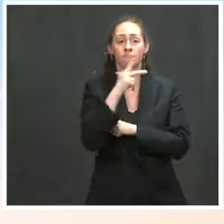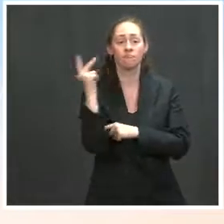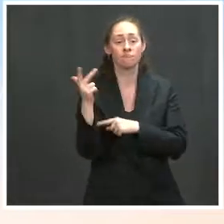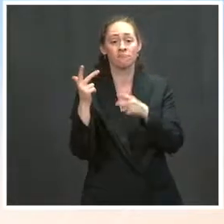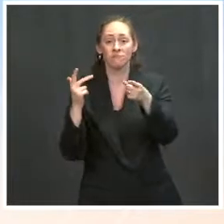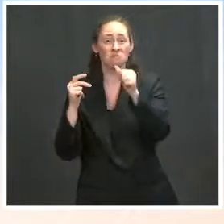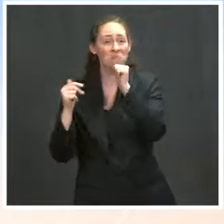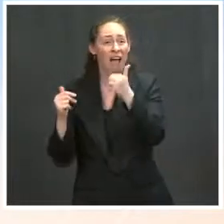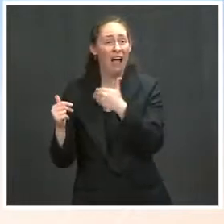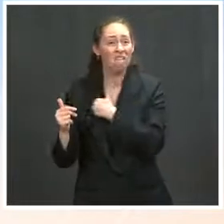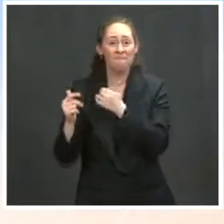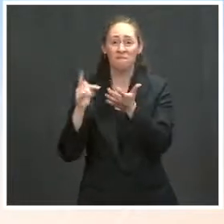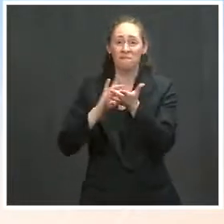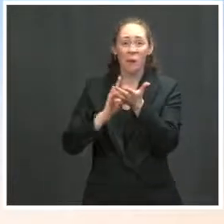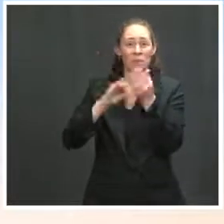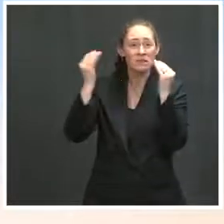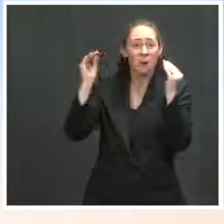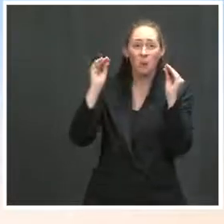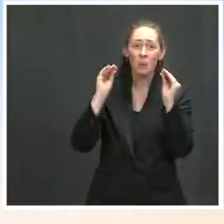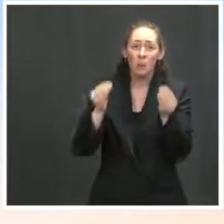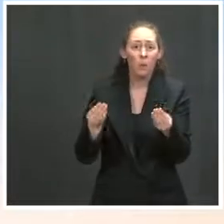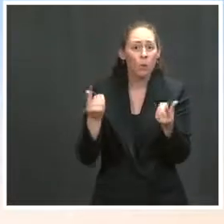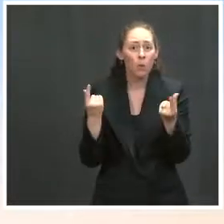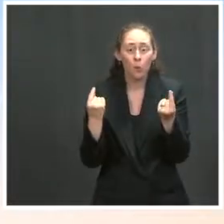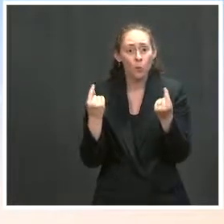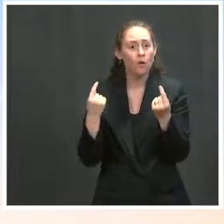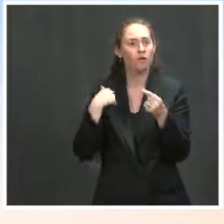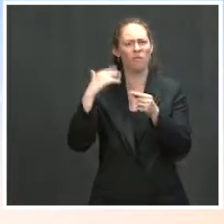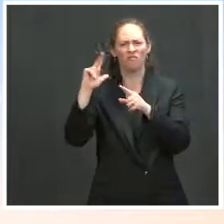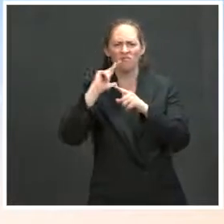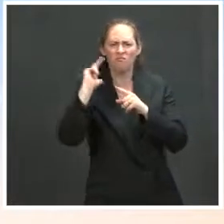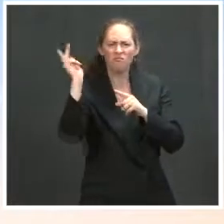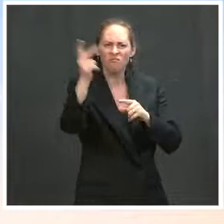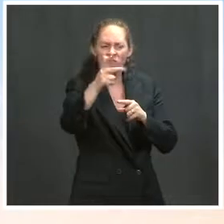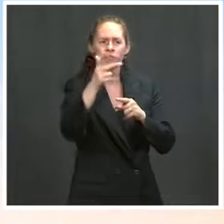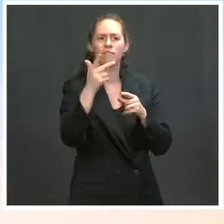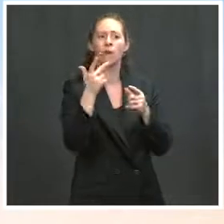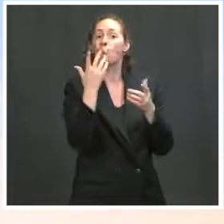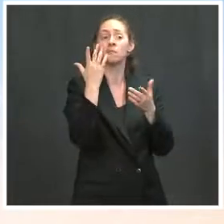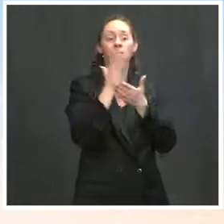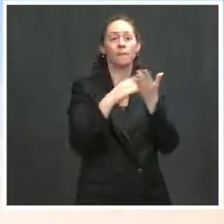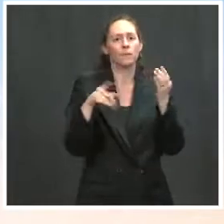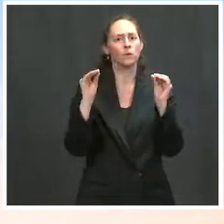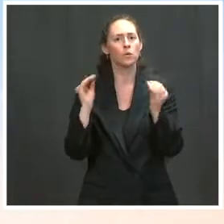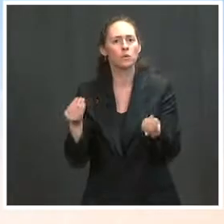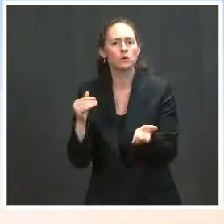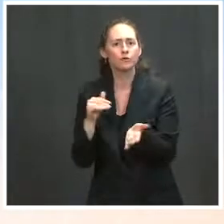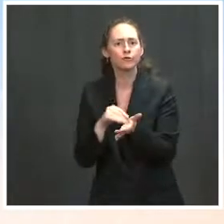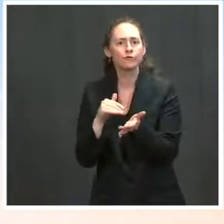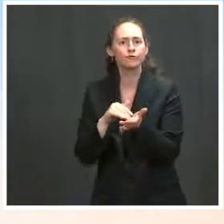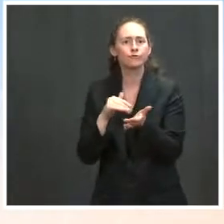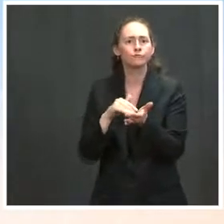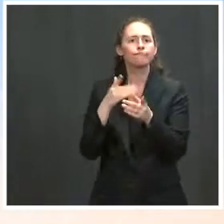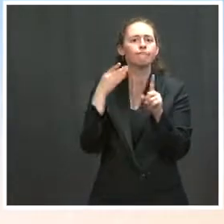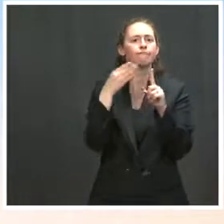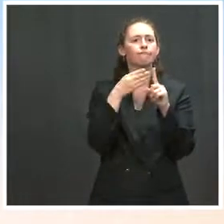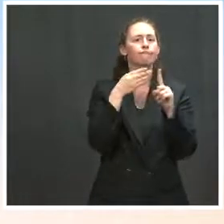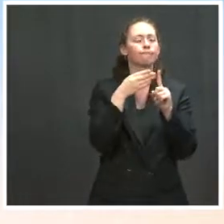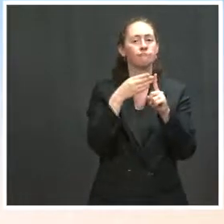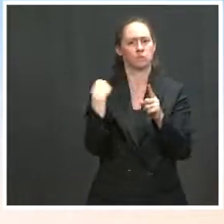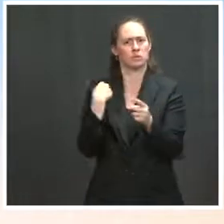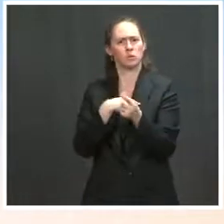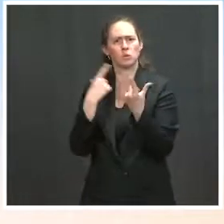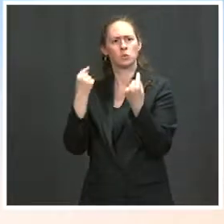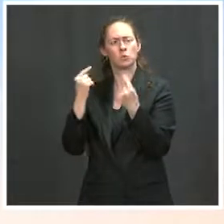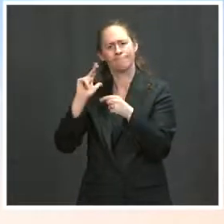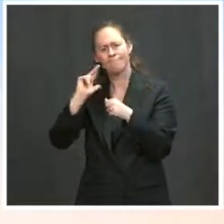CVS, or maybe don't even have a doctor to go to. So we have made it so that we are meeting